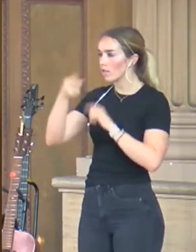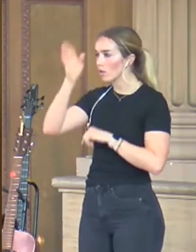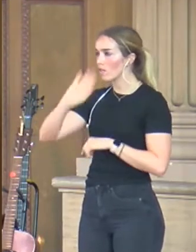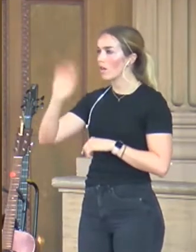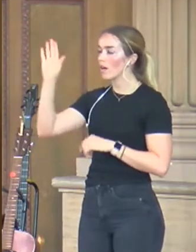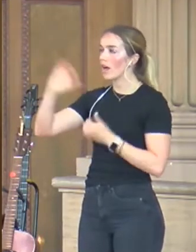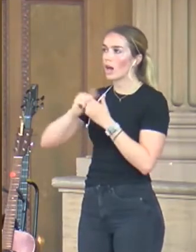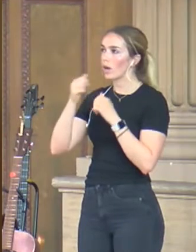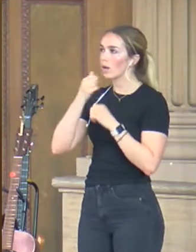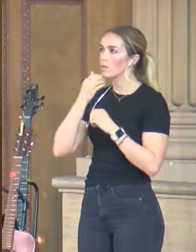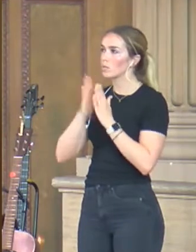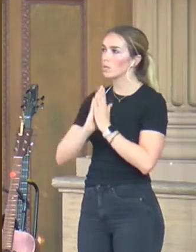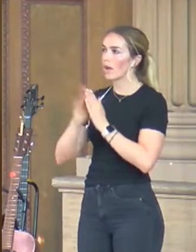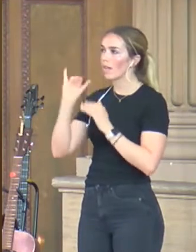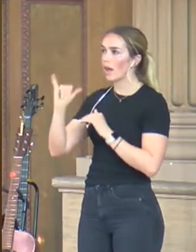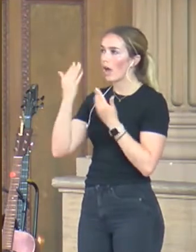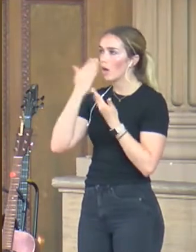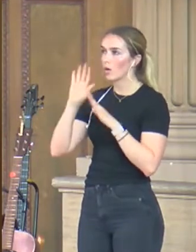to pray.